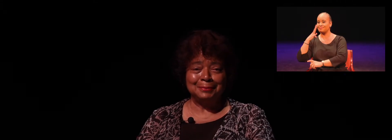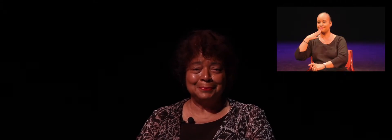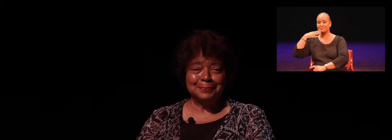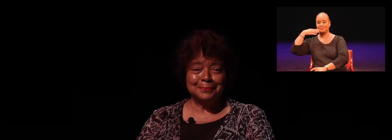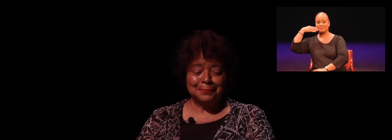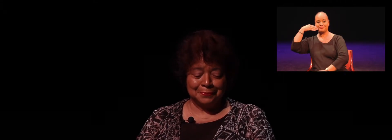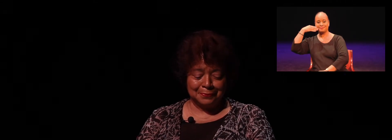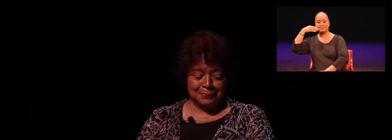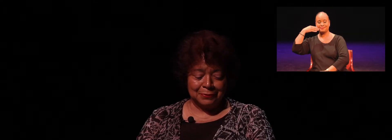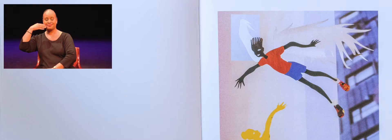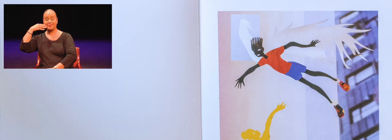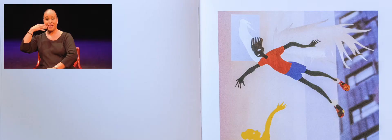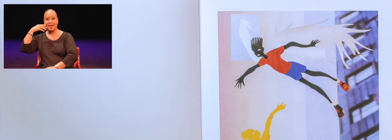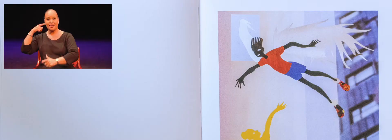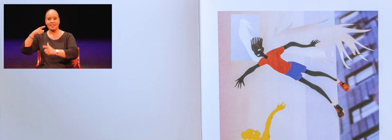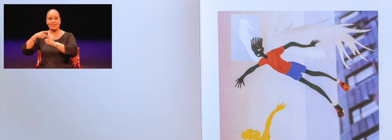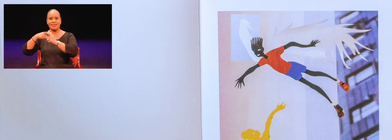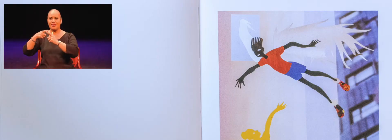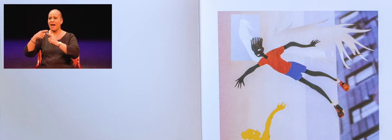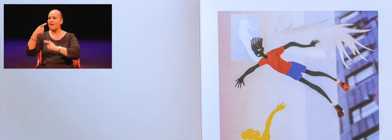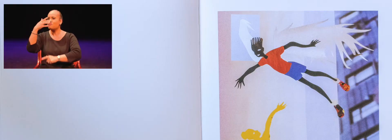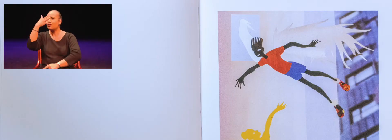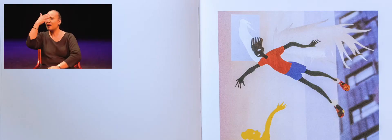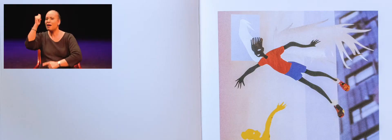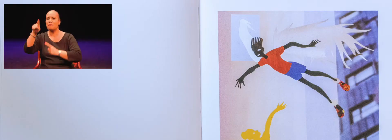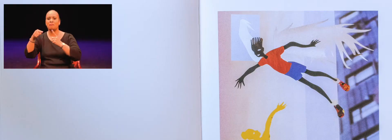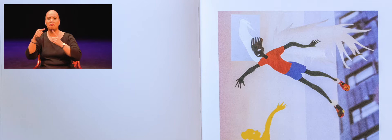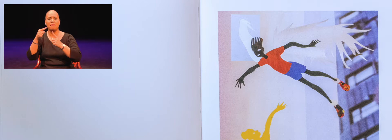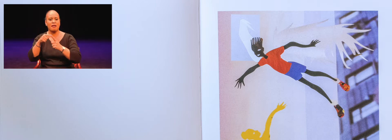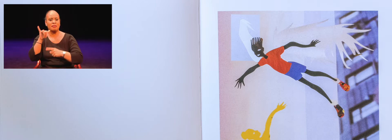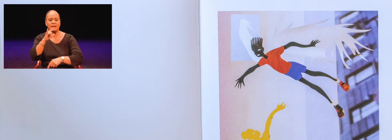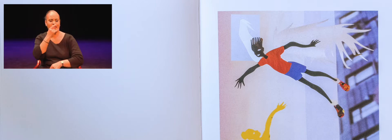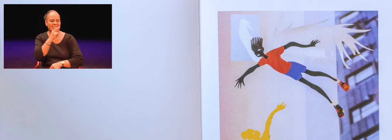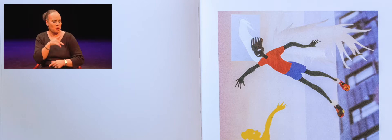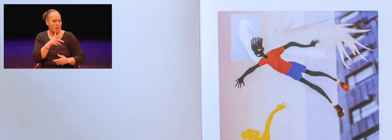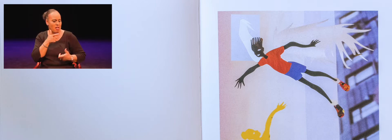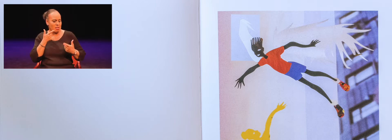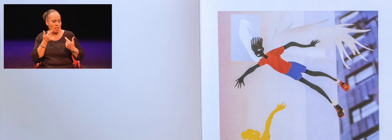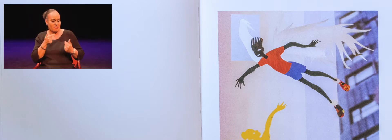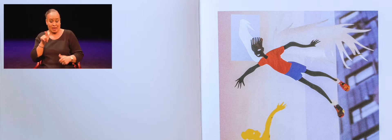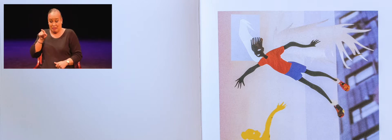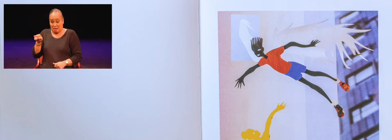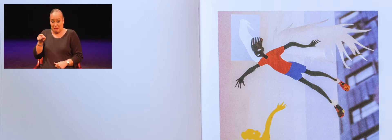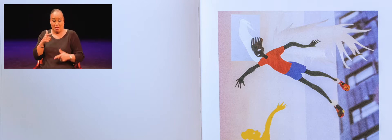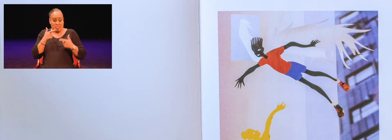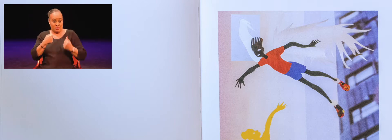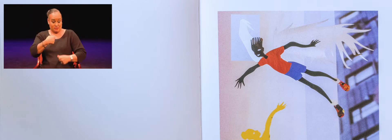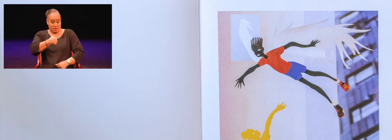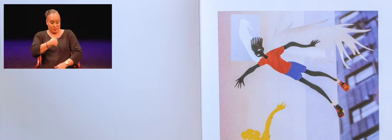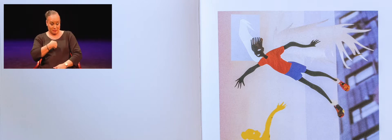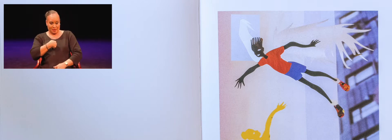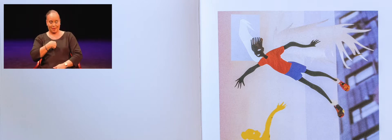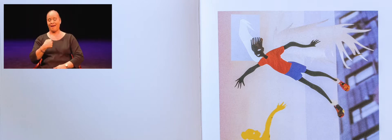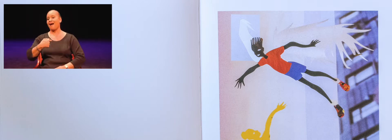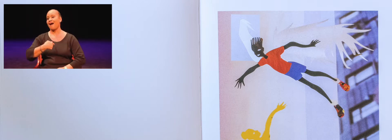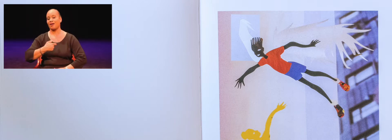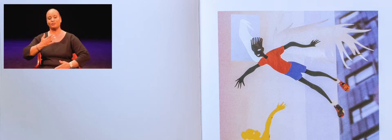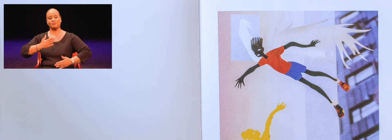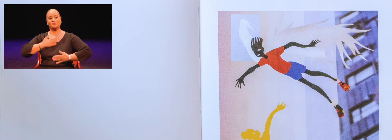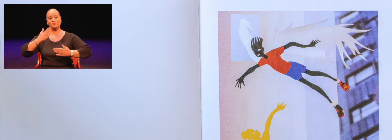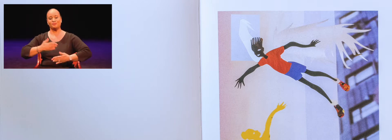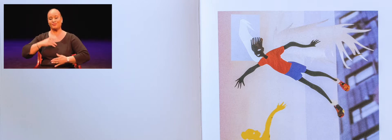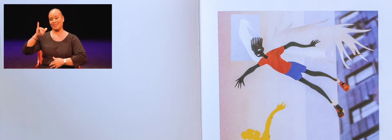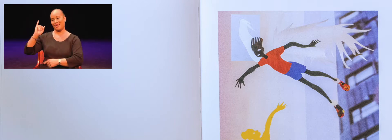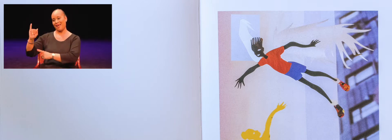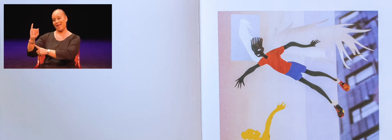smile. At that moment, I forgot about the kids who had laughed at him and me. I was